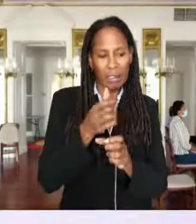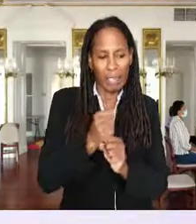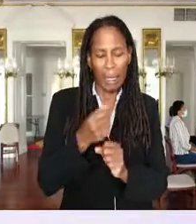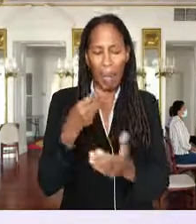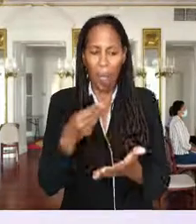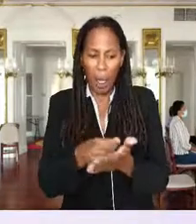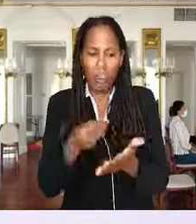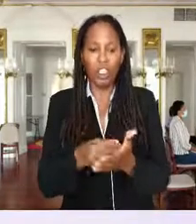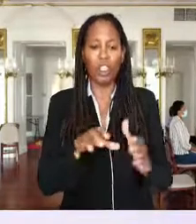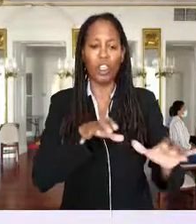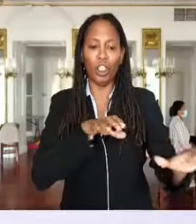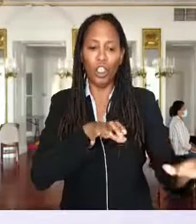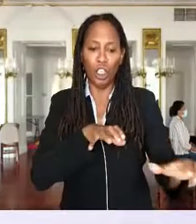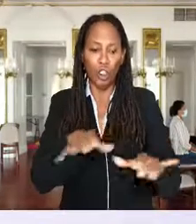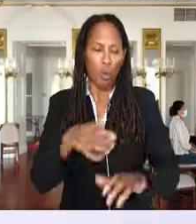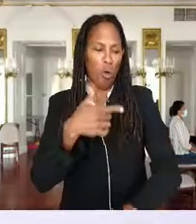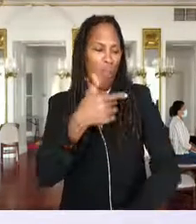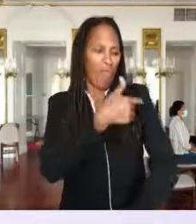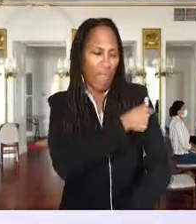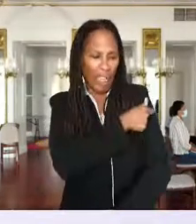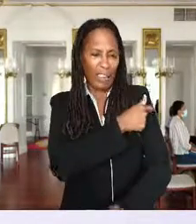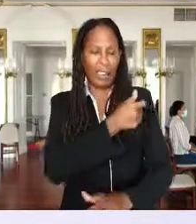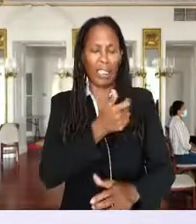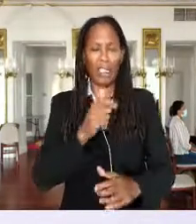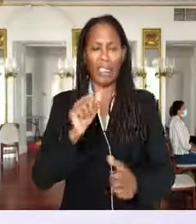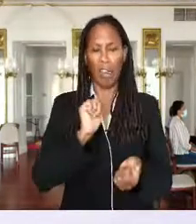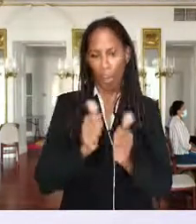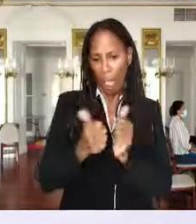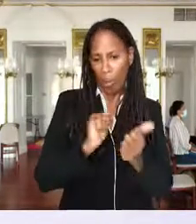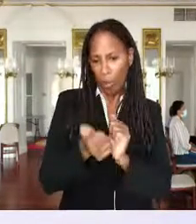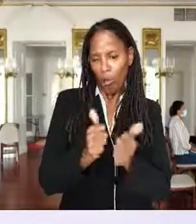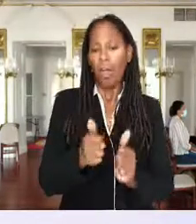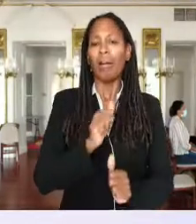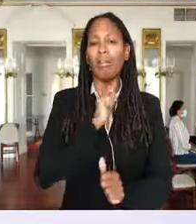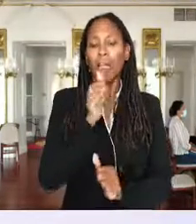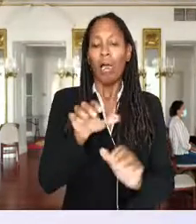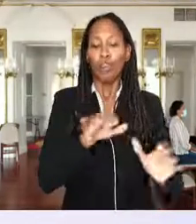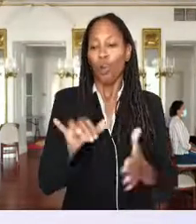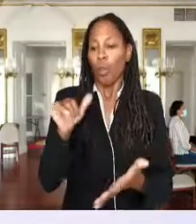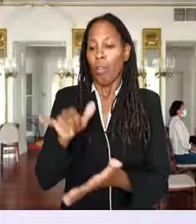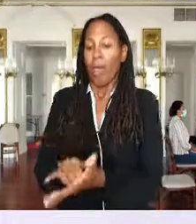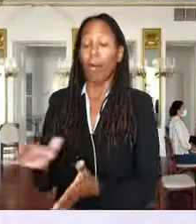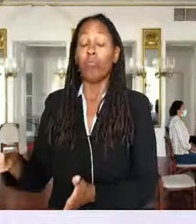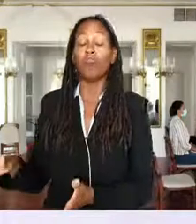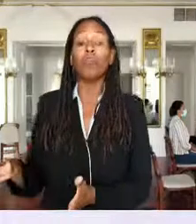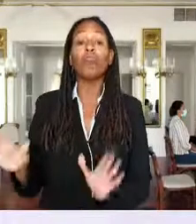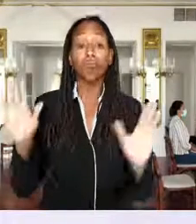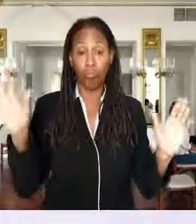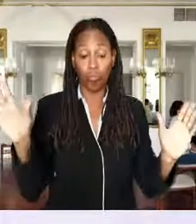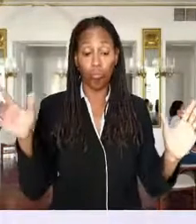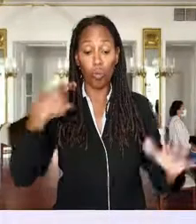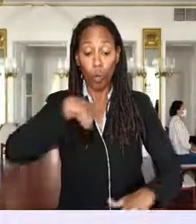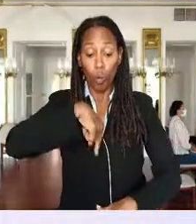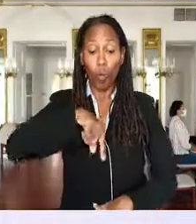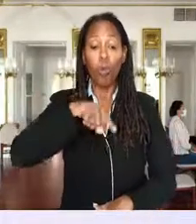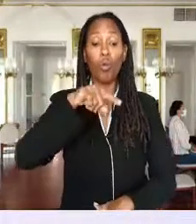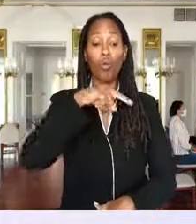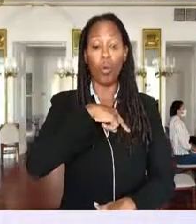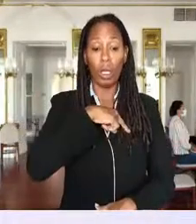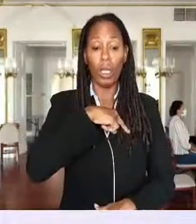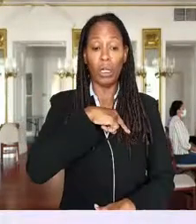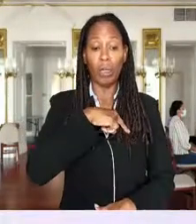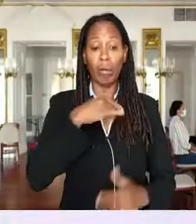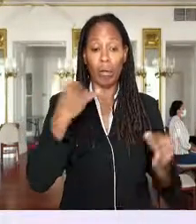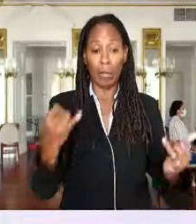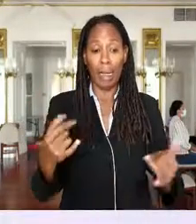and doing a vaccine lottery instead of doing this. Ladies and gentlemen, we are in the era